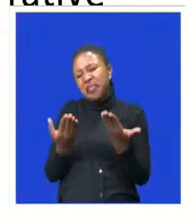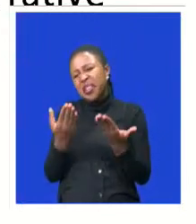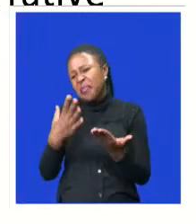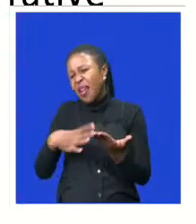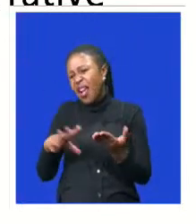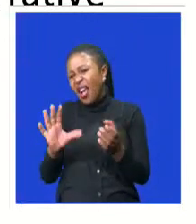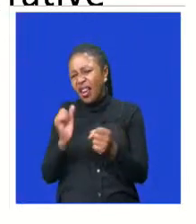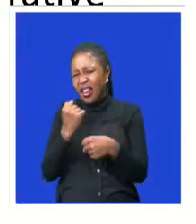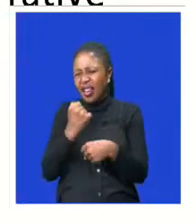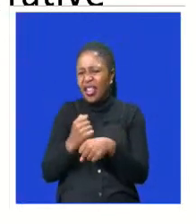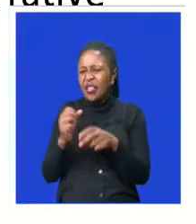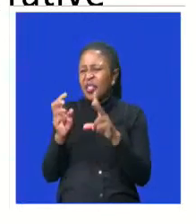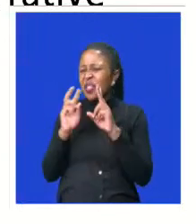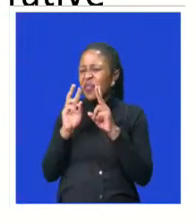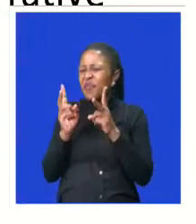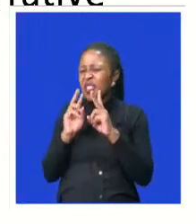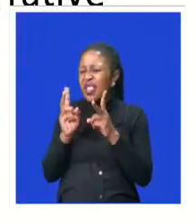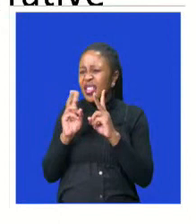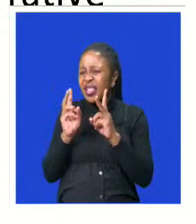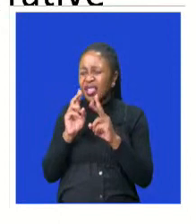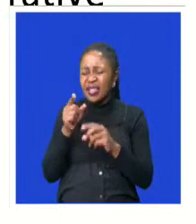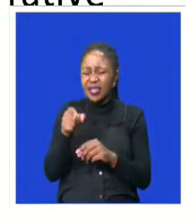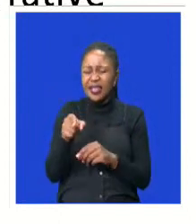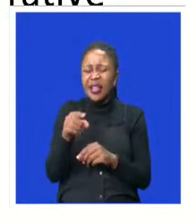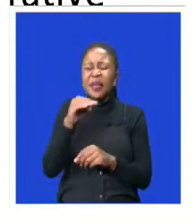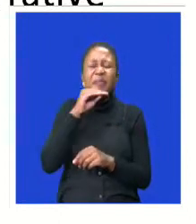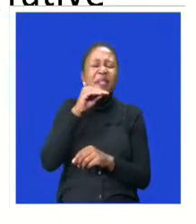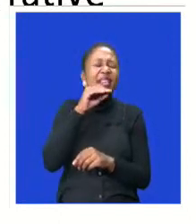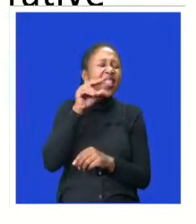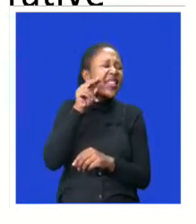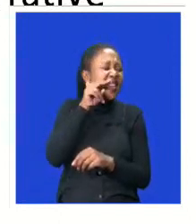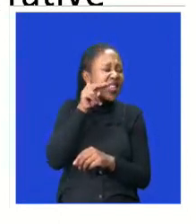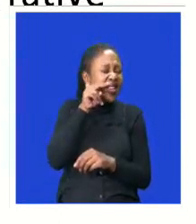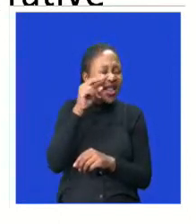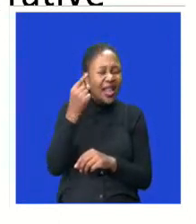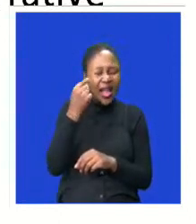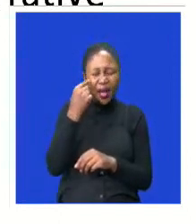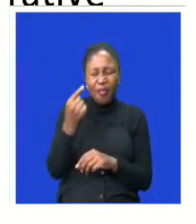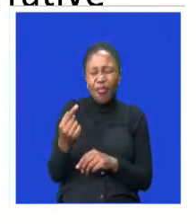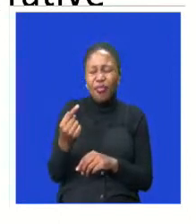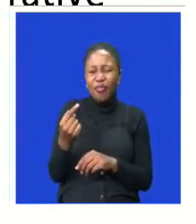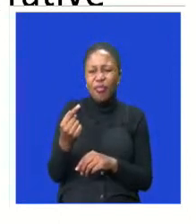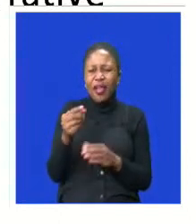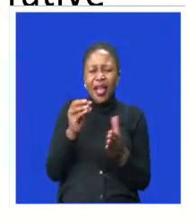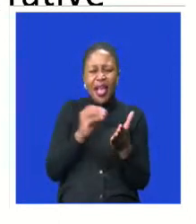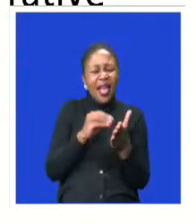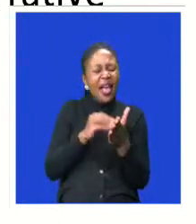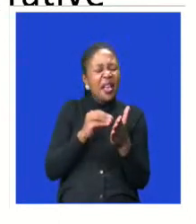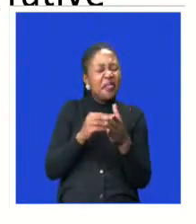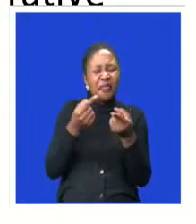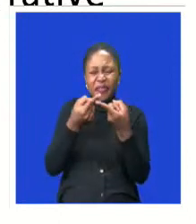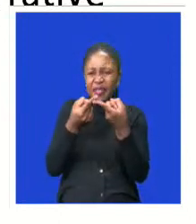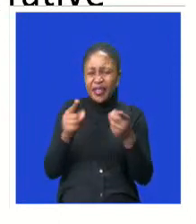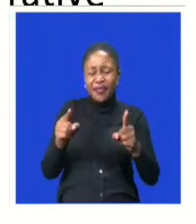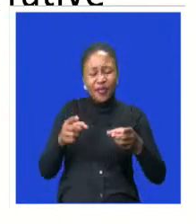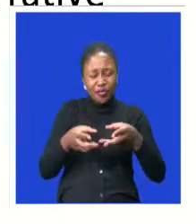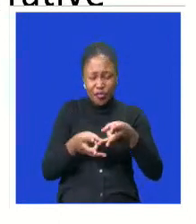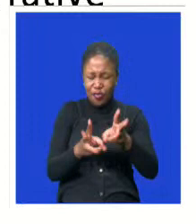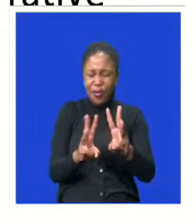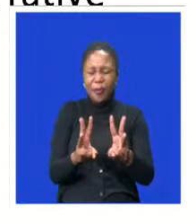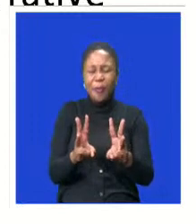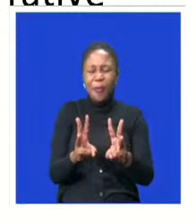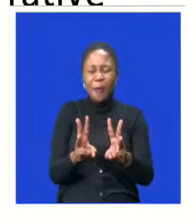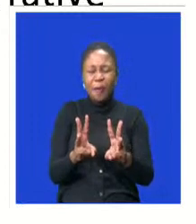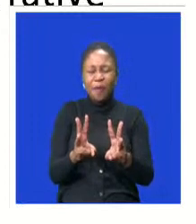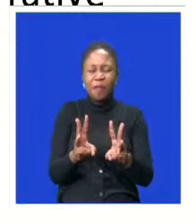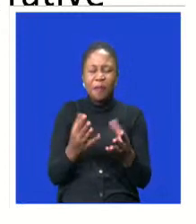find the marketplace in a different form, because you have described it, and she will wish to see it on a Saturday